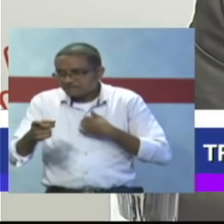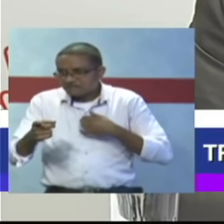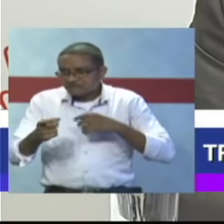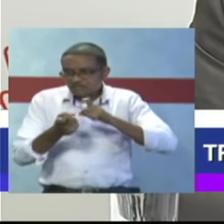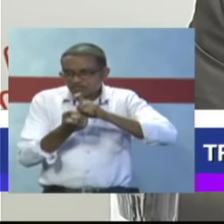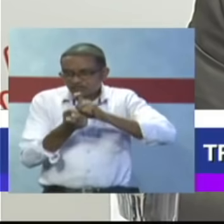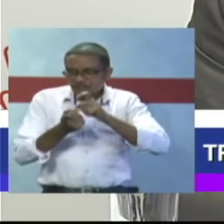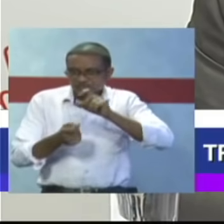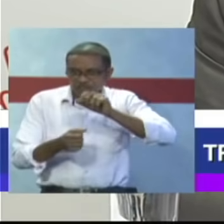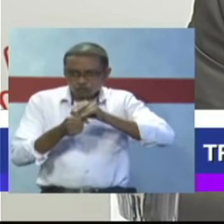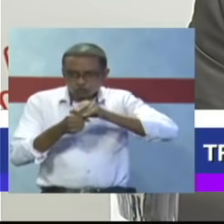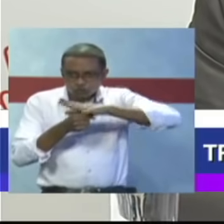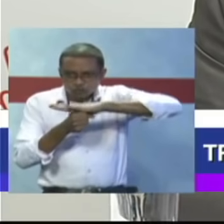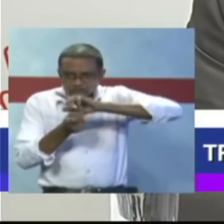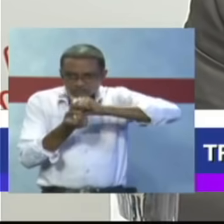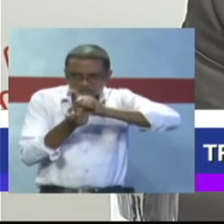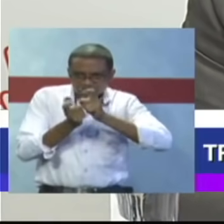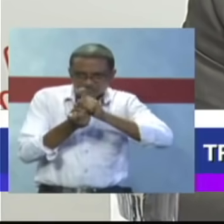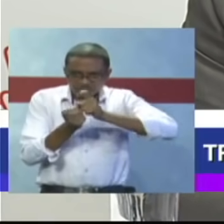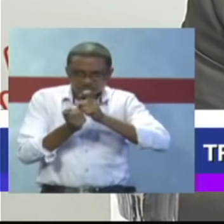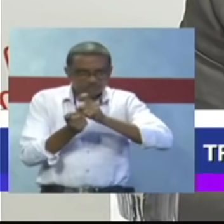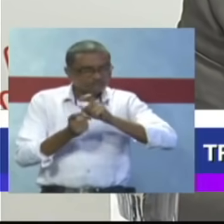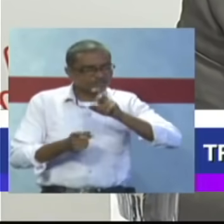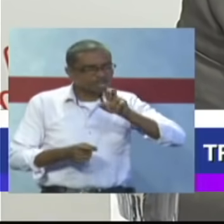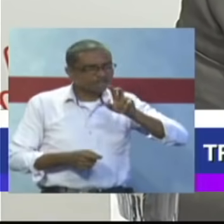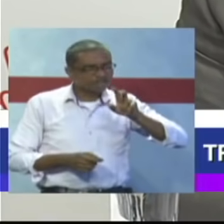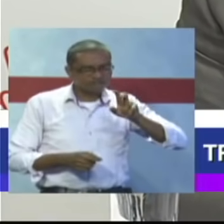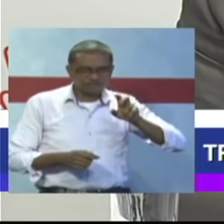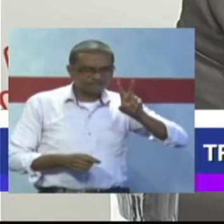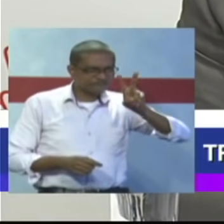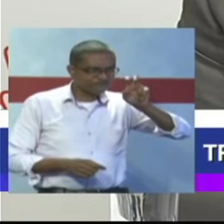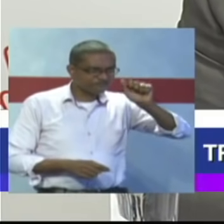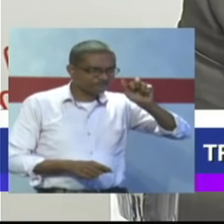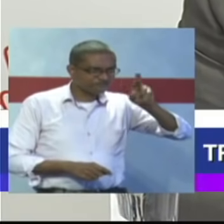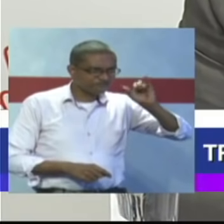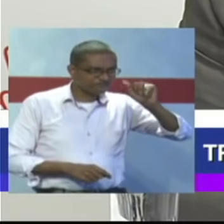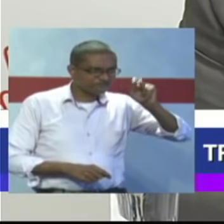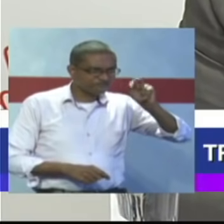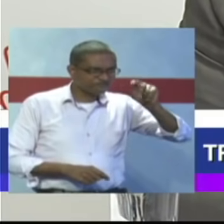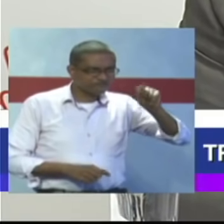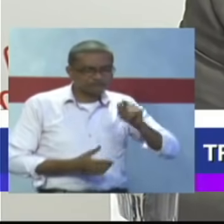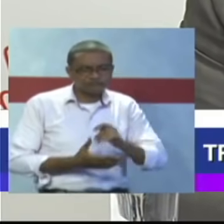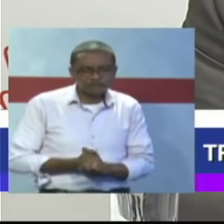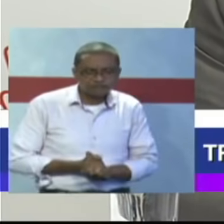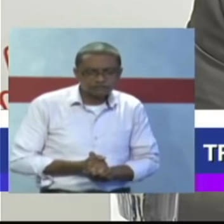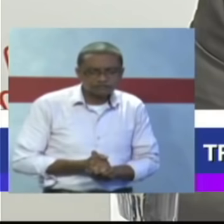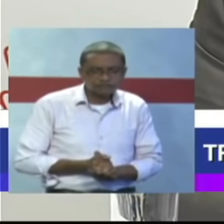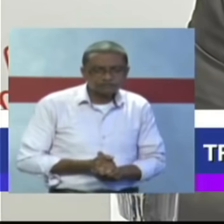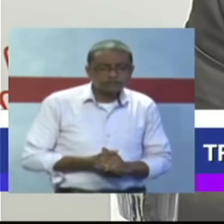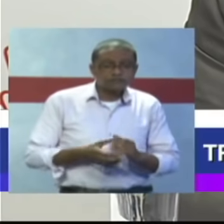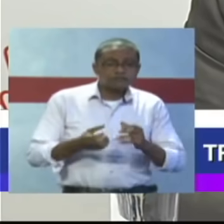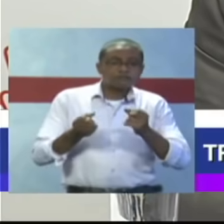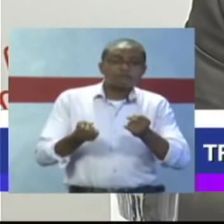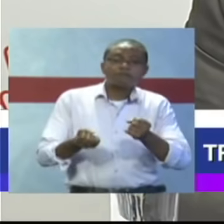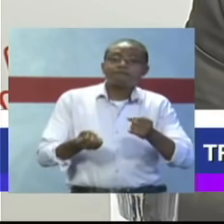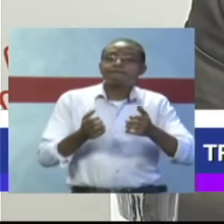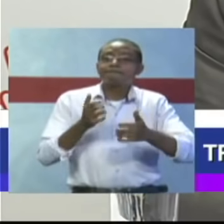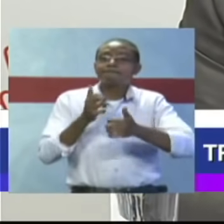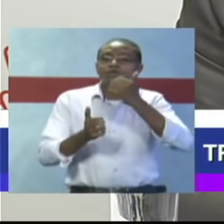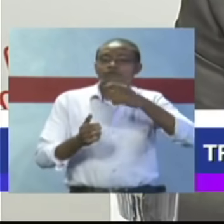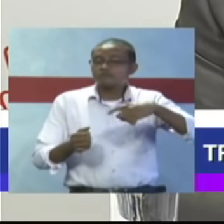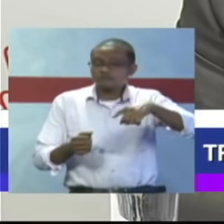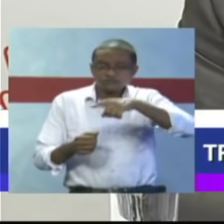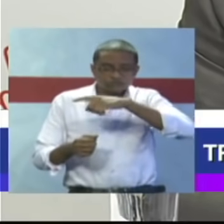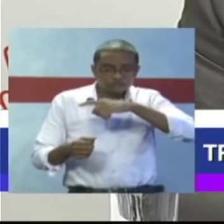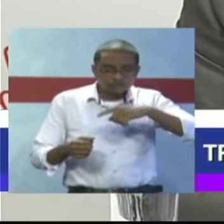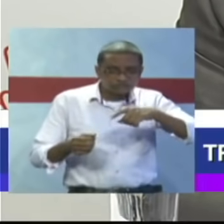especially as the pre-existing situation was such that the majority of the samples, the majority